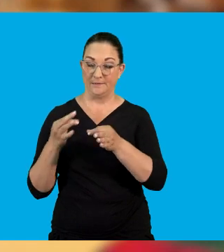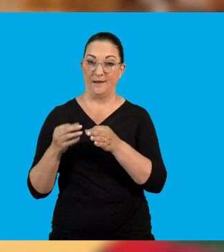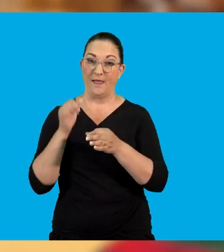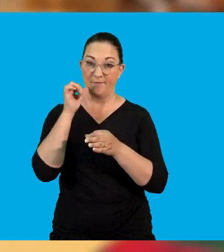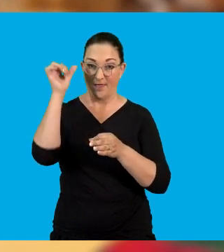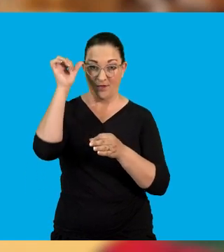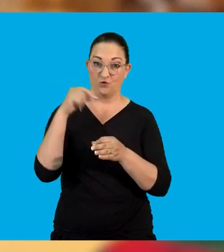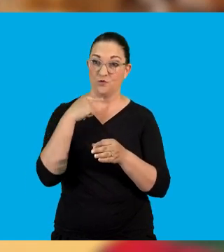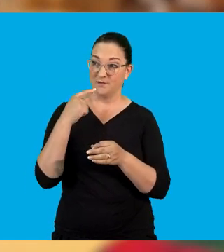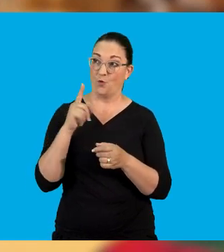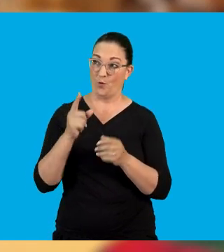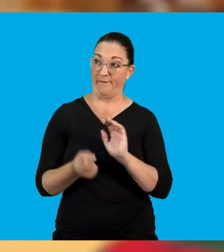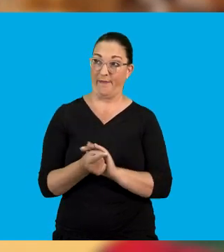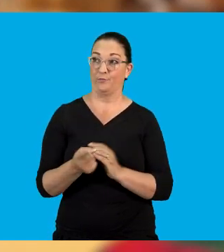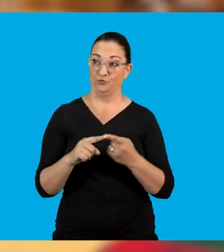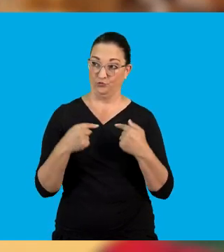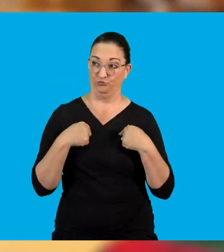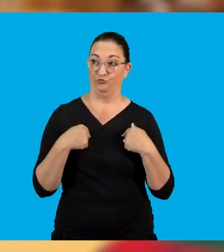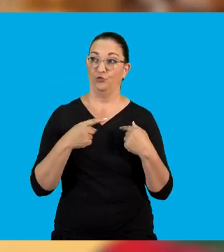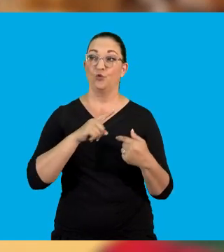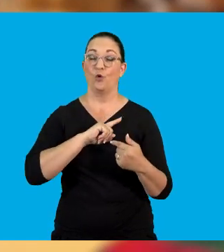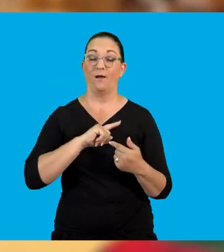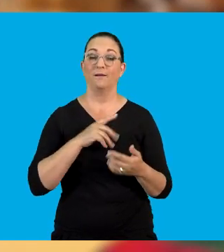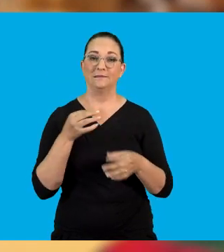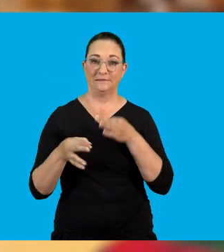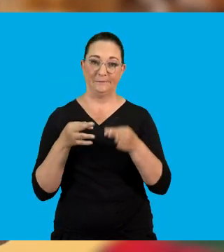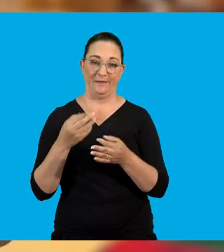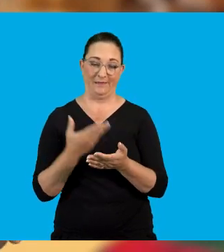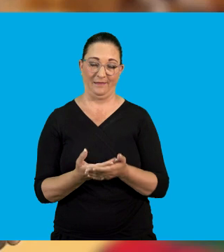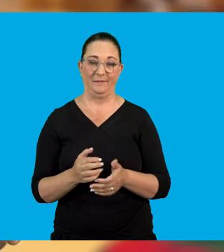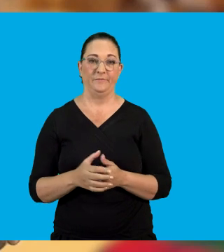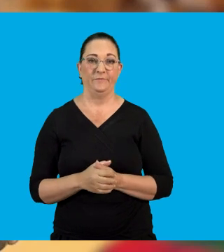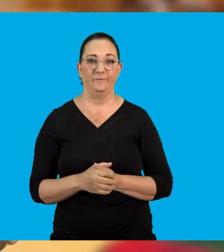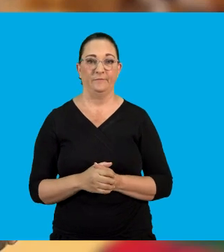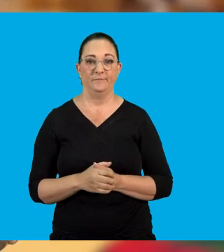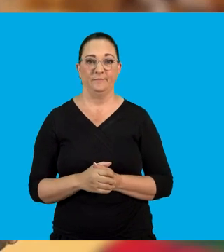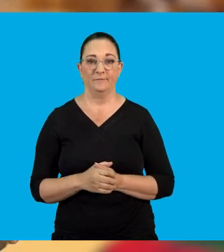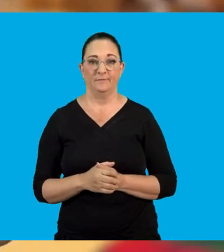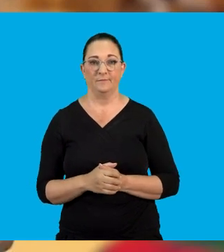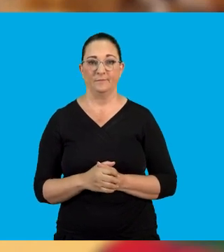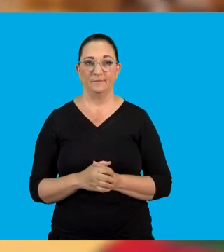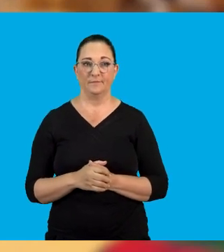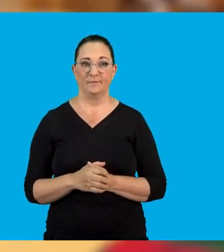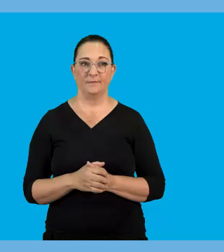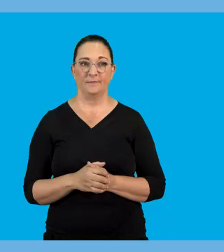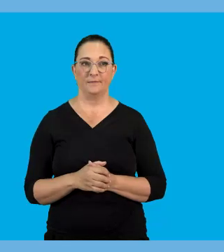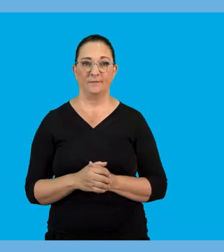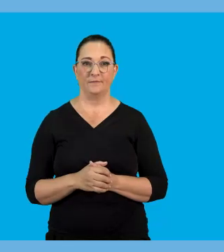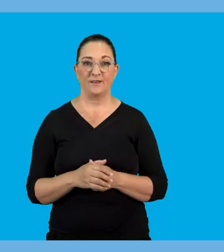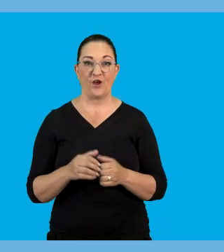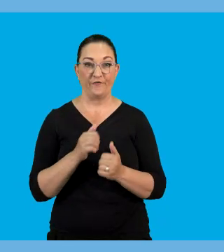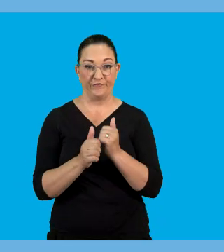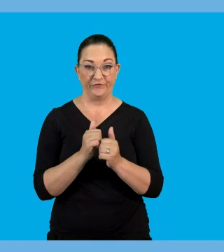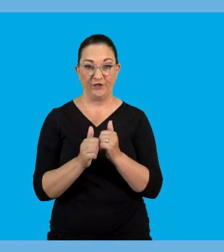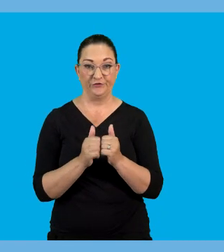an adult that is next to you why that happened to you or why that is happening to you. So firstly,